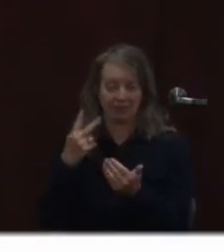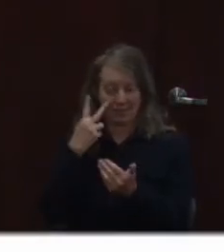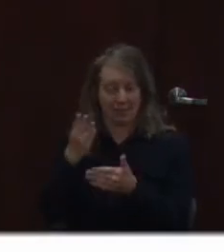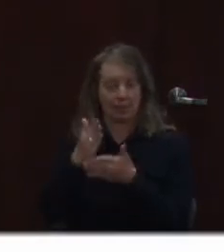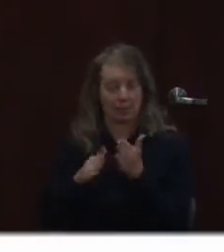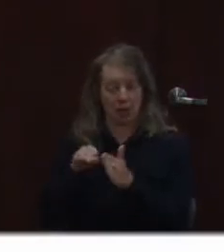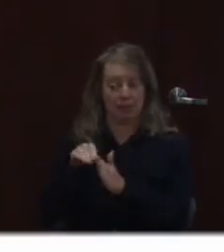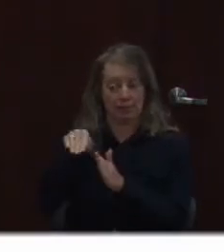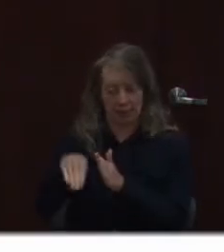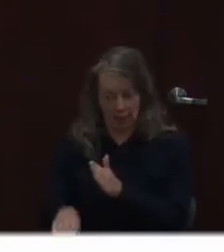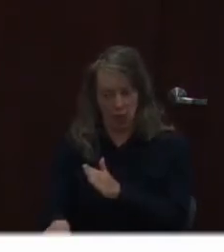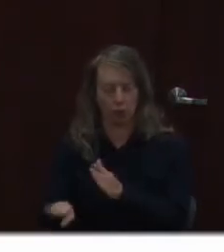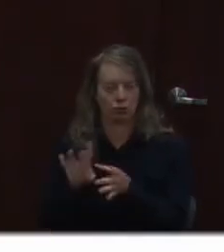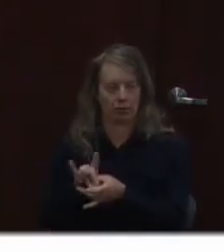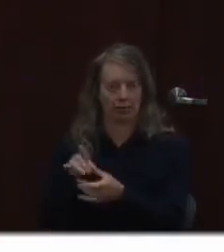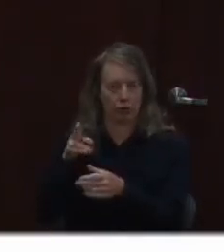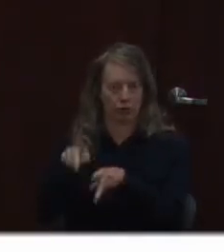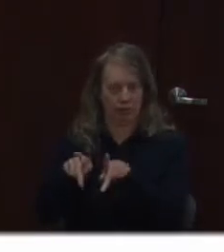last week.